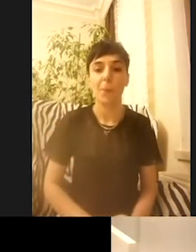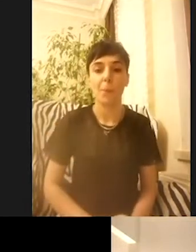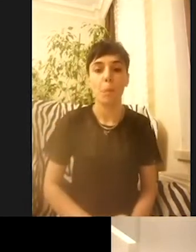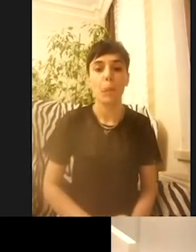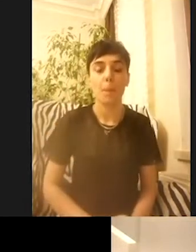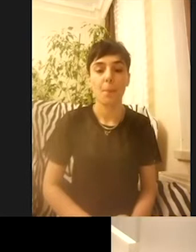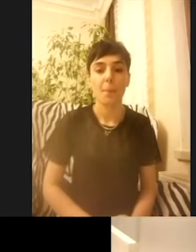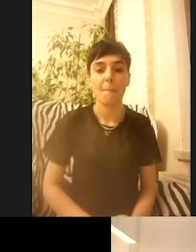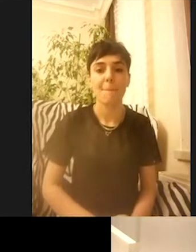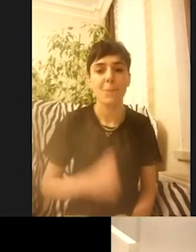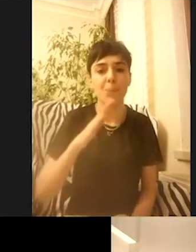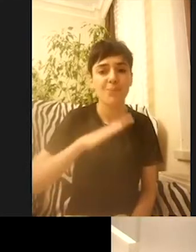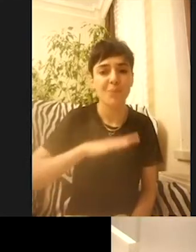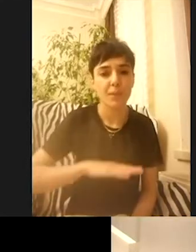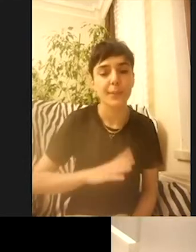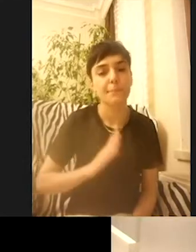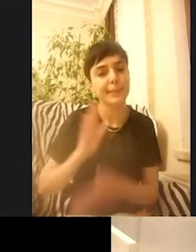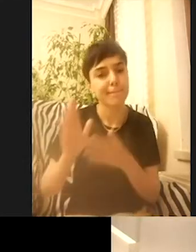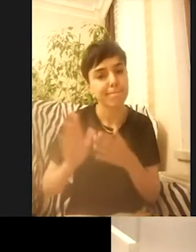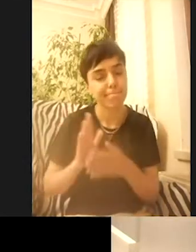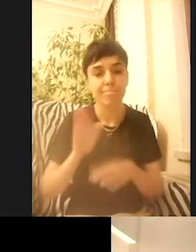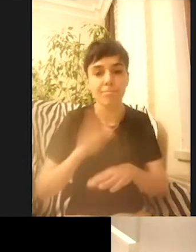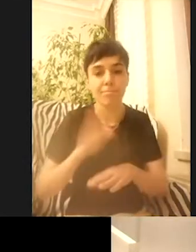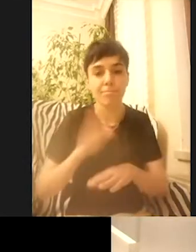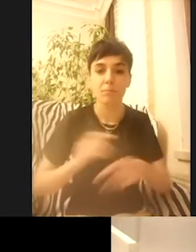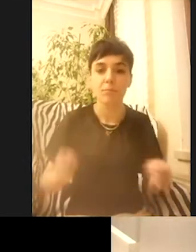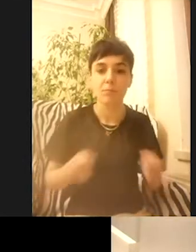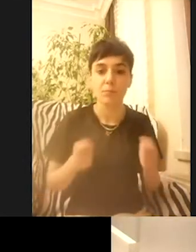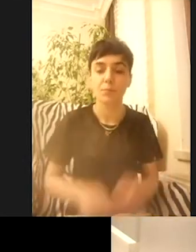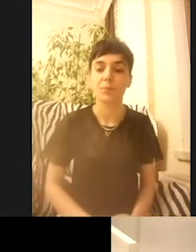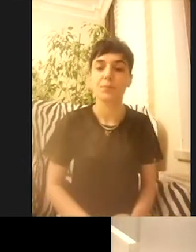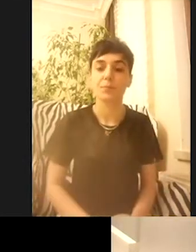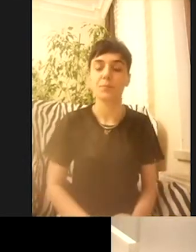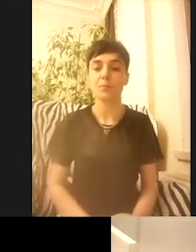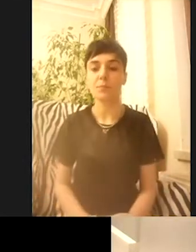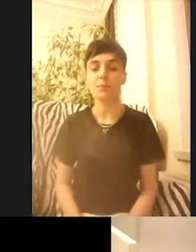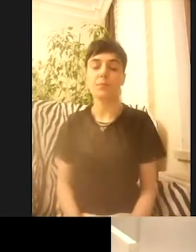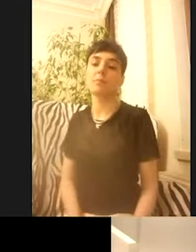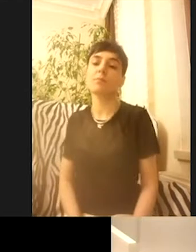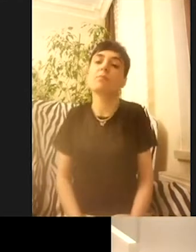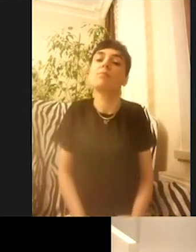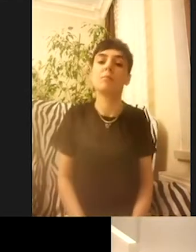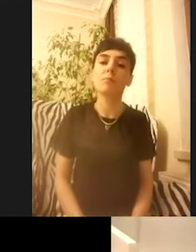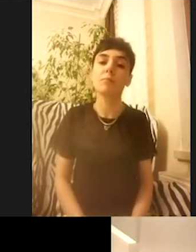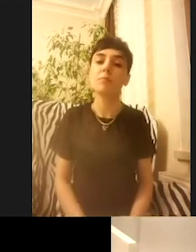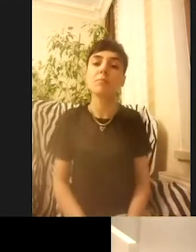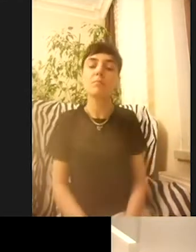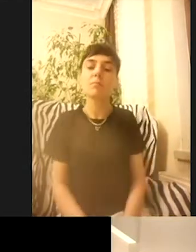fierceness at the same time, but practicing patience just because that's what is forced